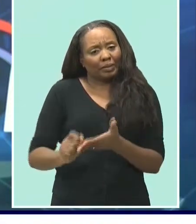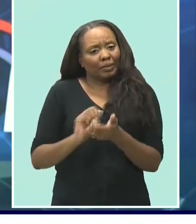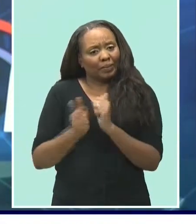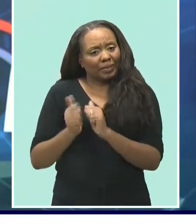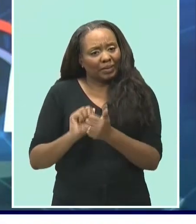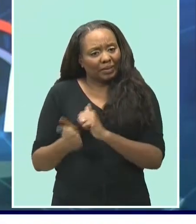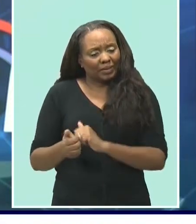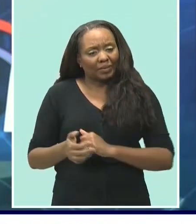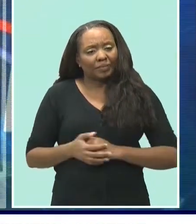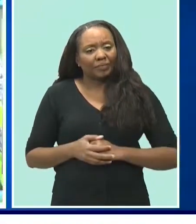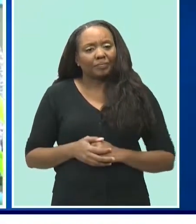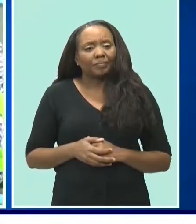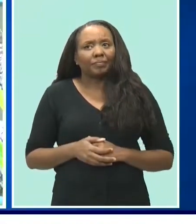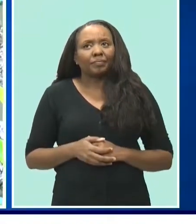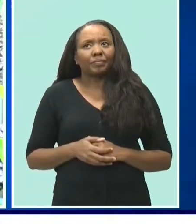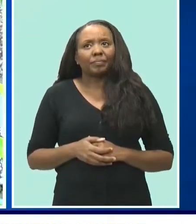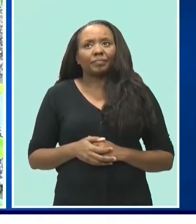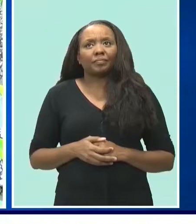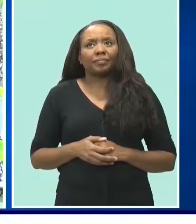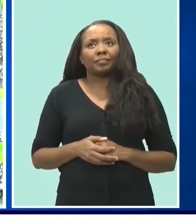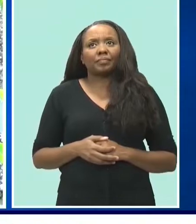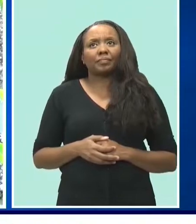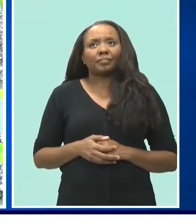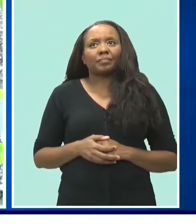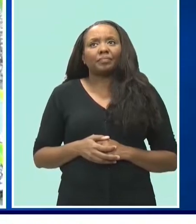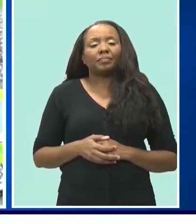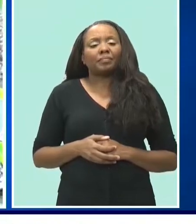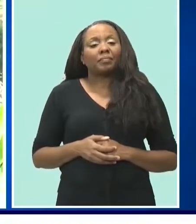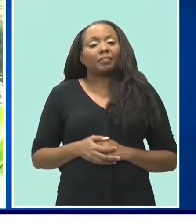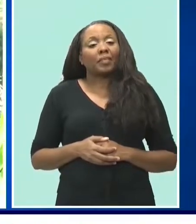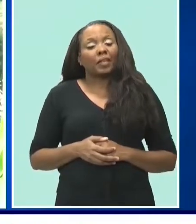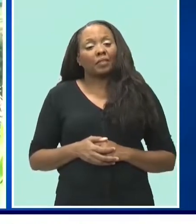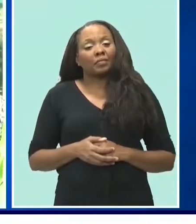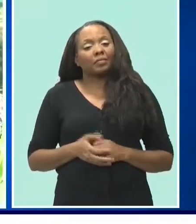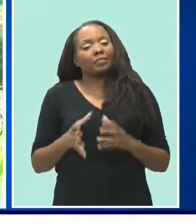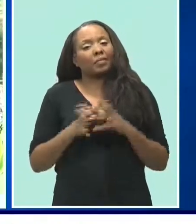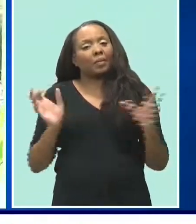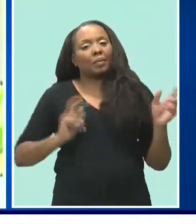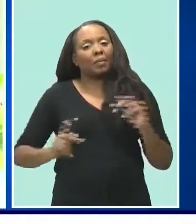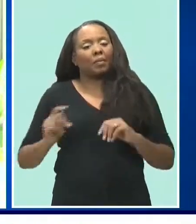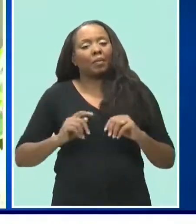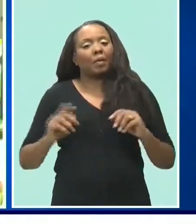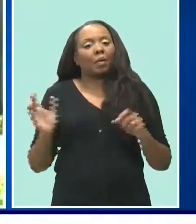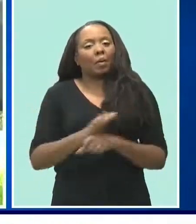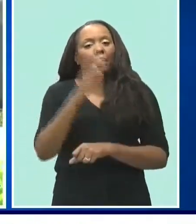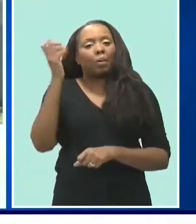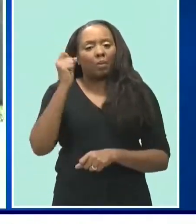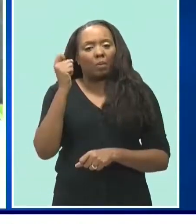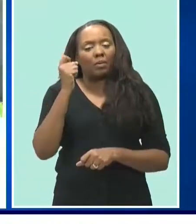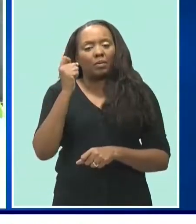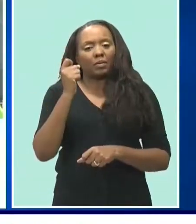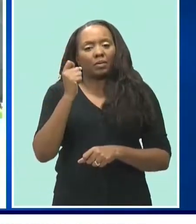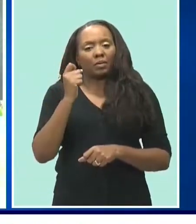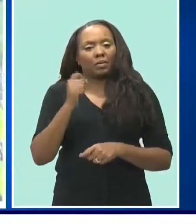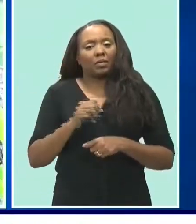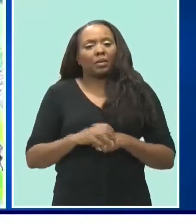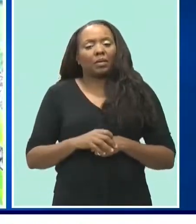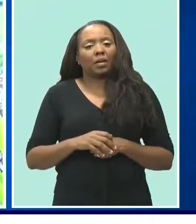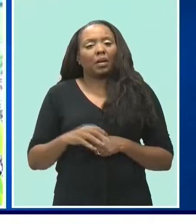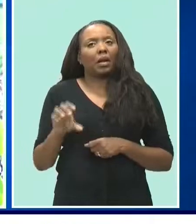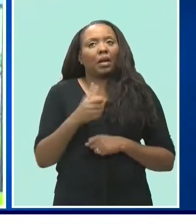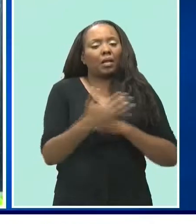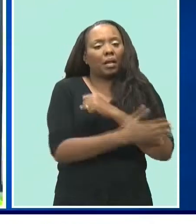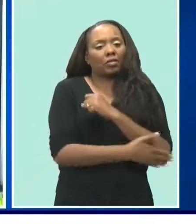more. 30% of the 30 local pieces submitted won awards in comparison to the average of 30% from other